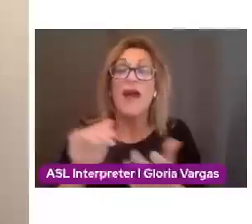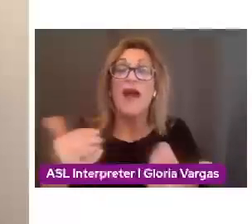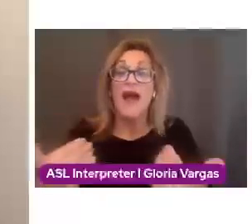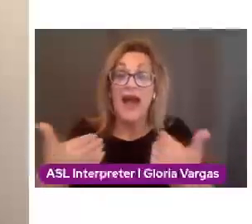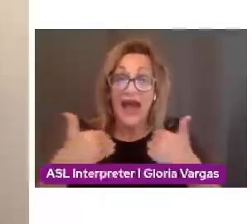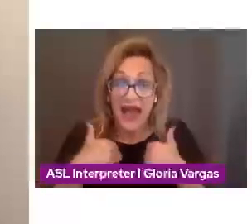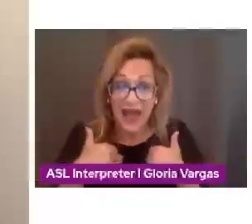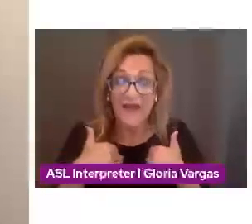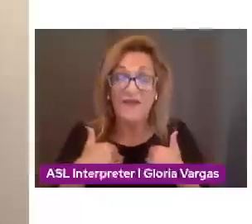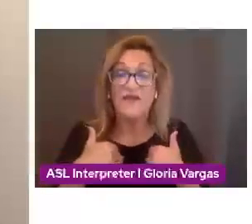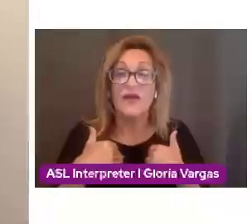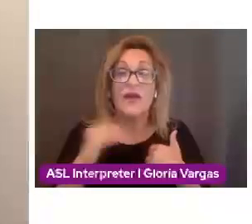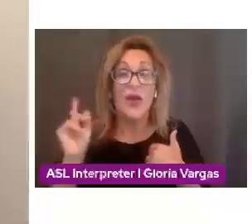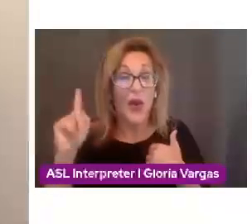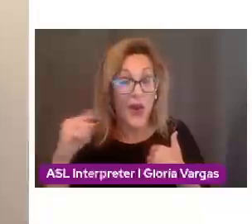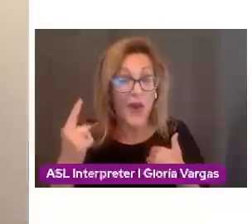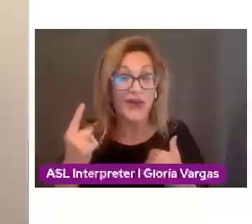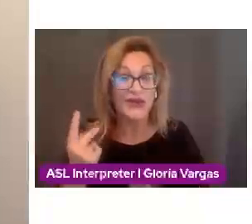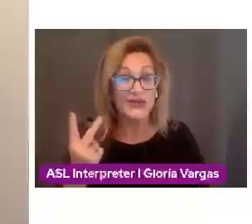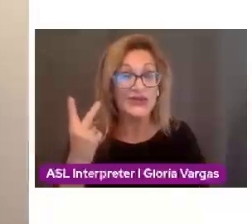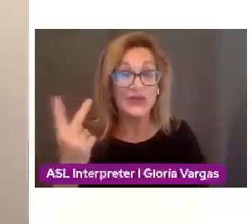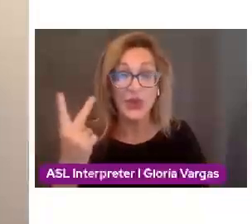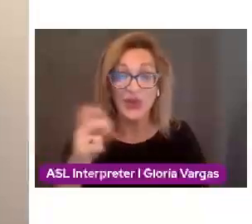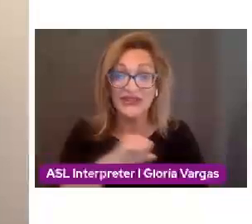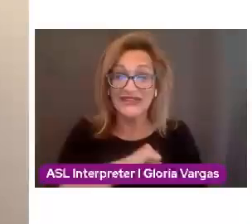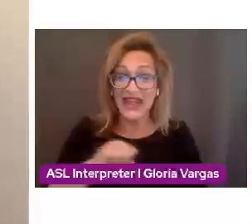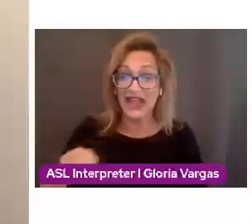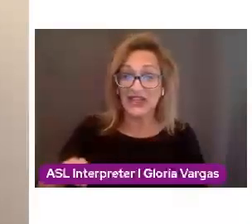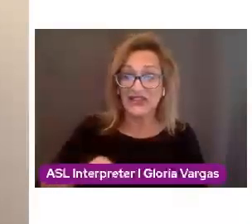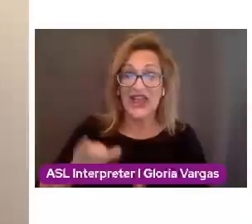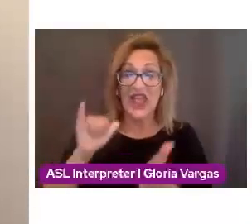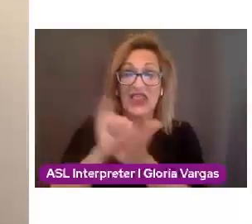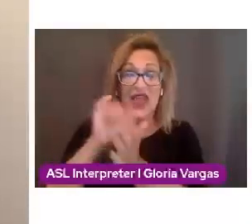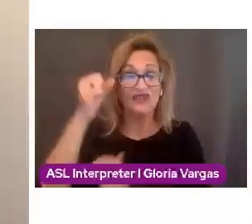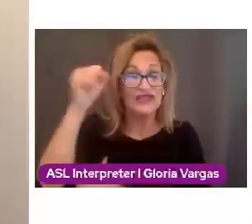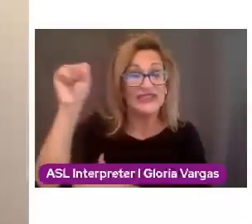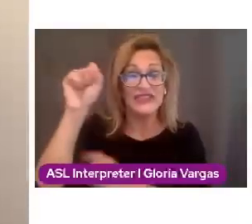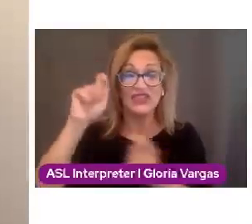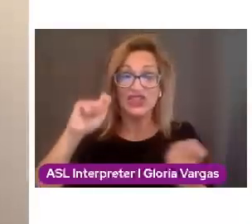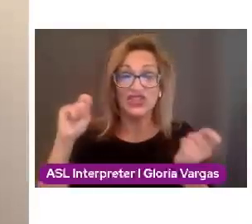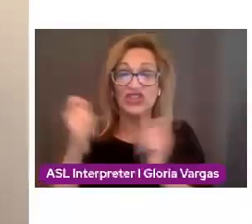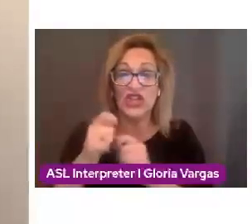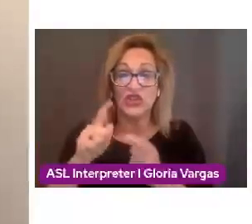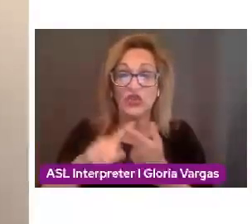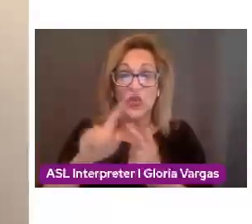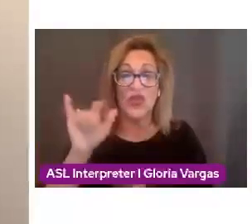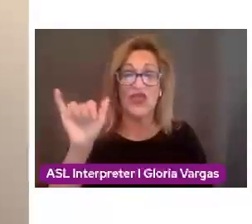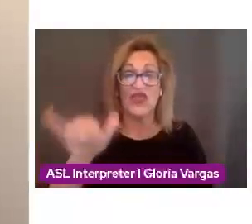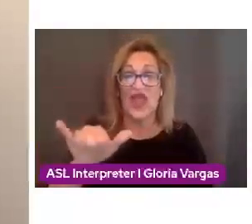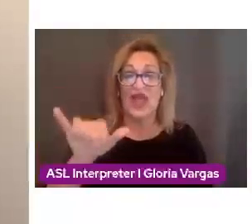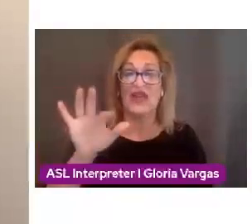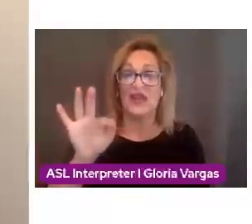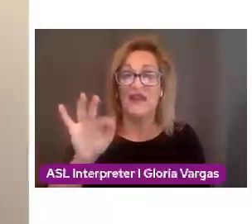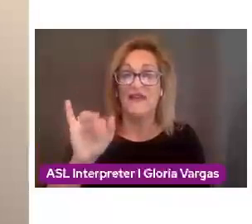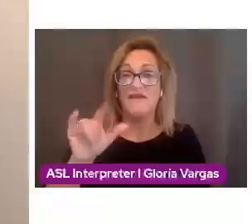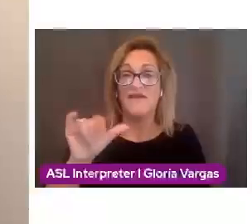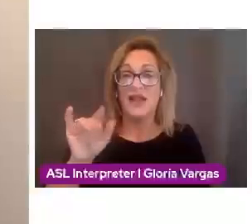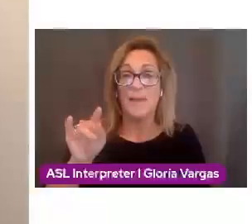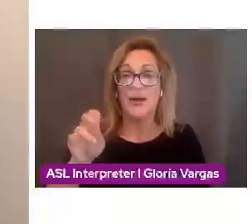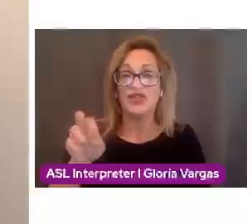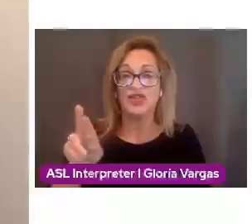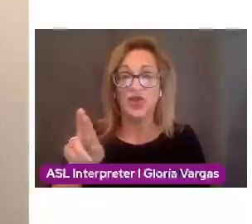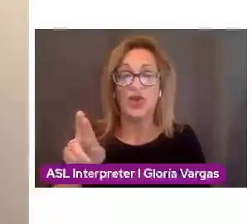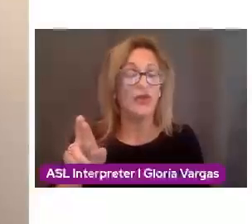actually only are 2 senators that are resisting changes to the filibuster, because we have